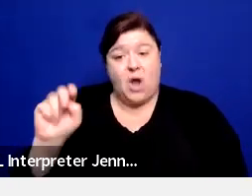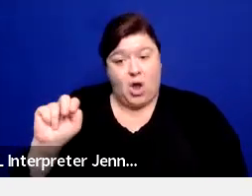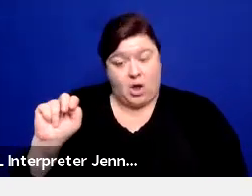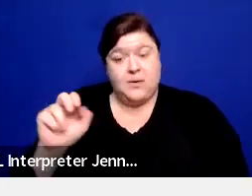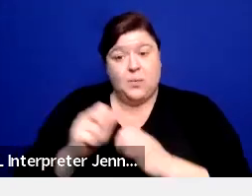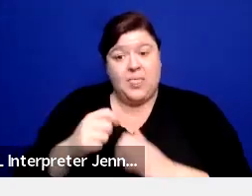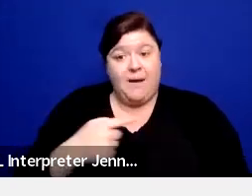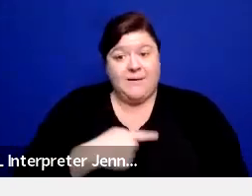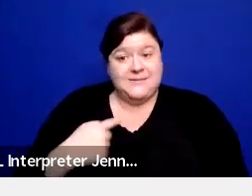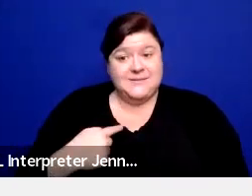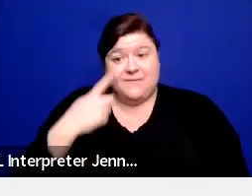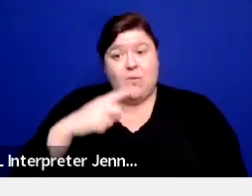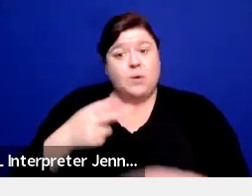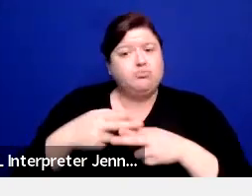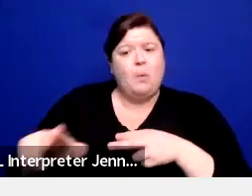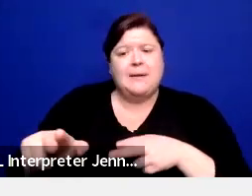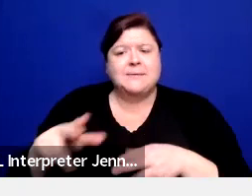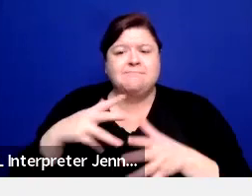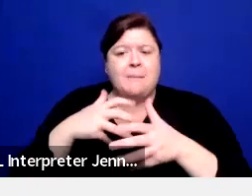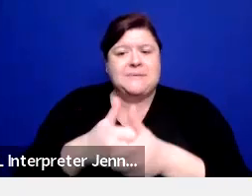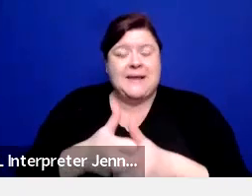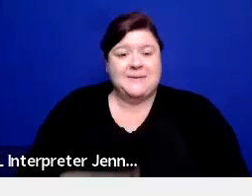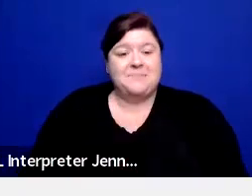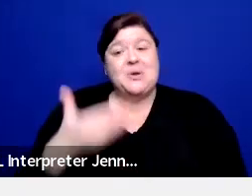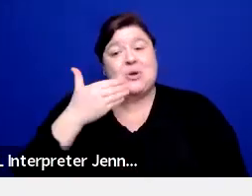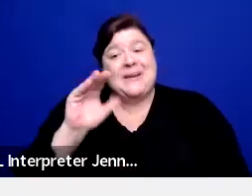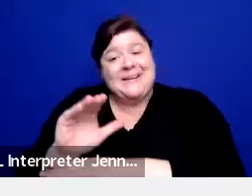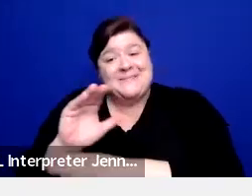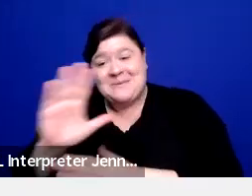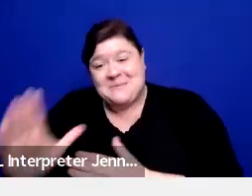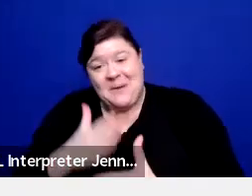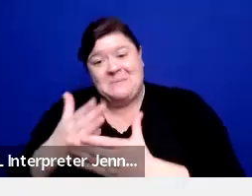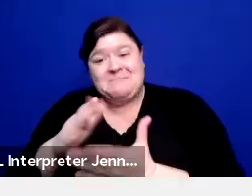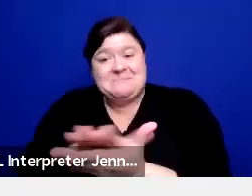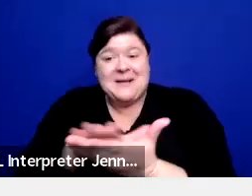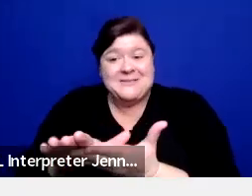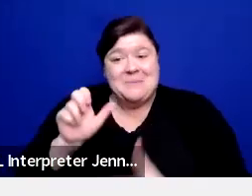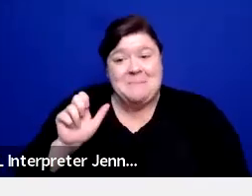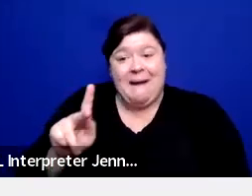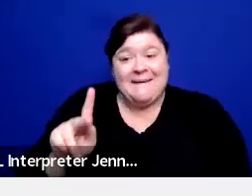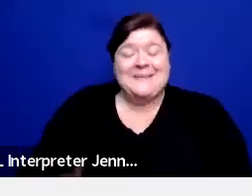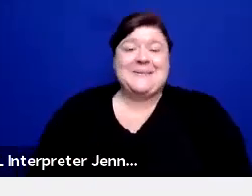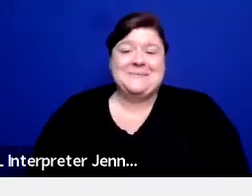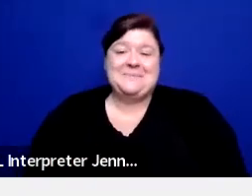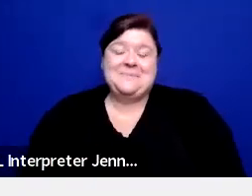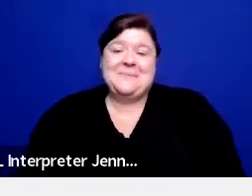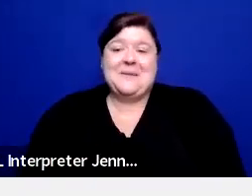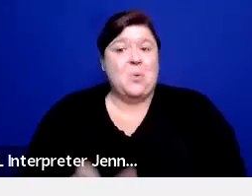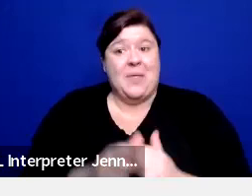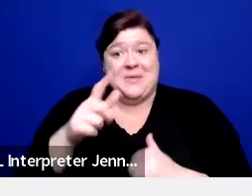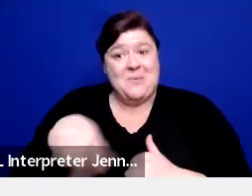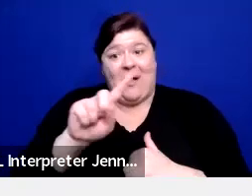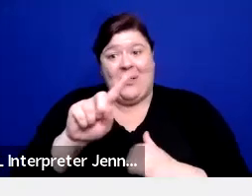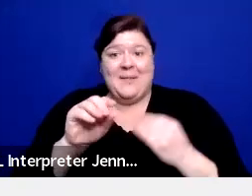a quick update. Hi, good evening, everybody. Nice to be back with you in this